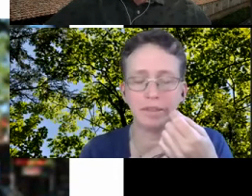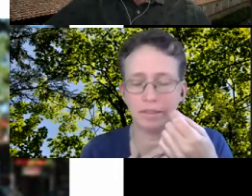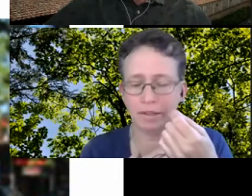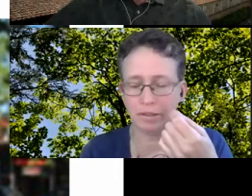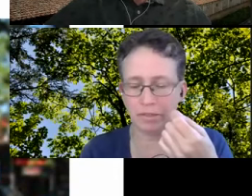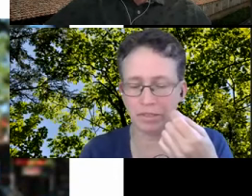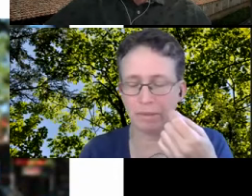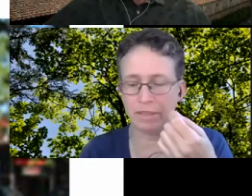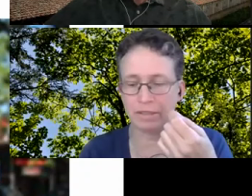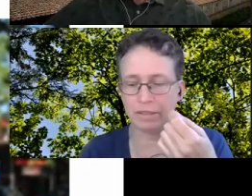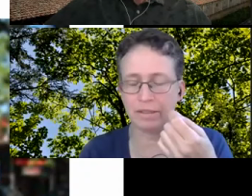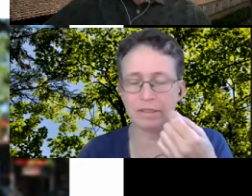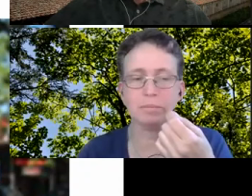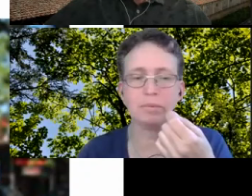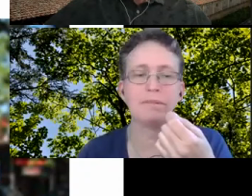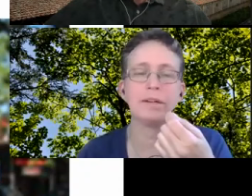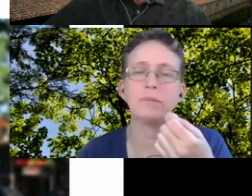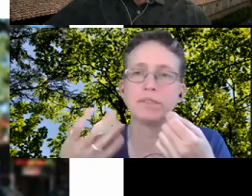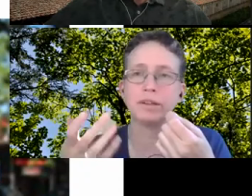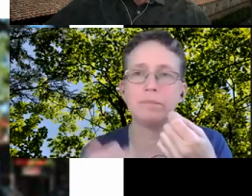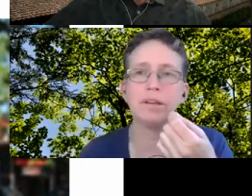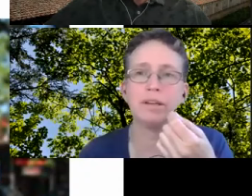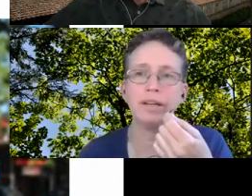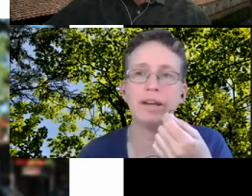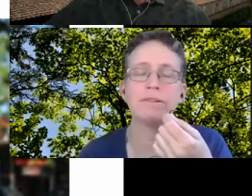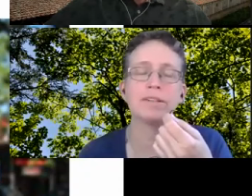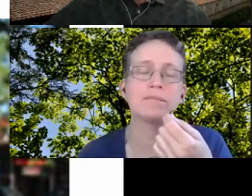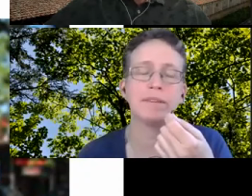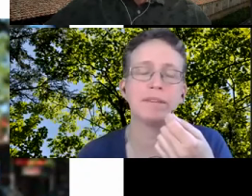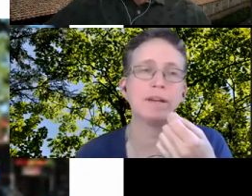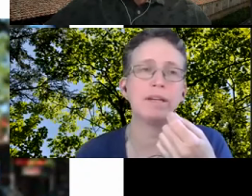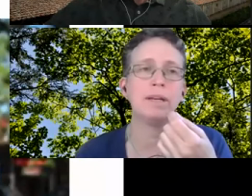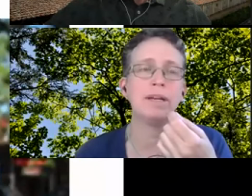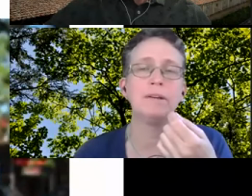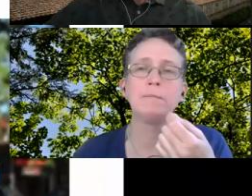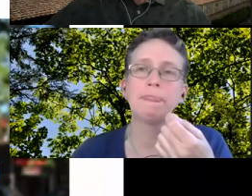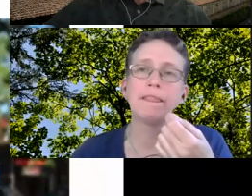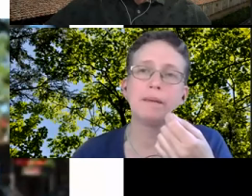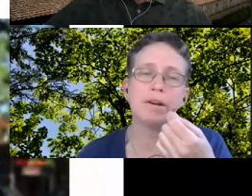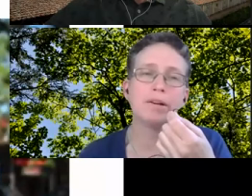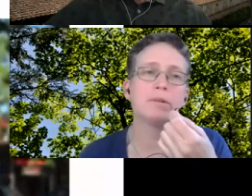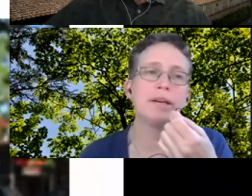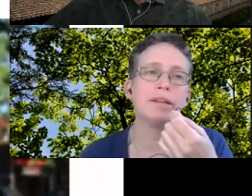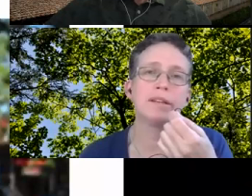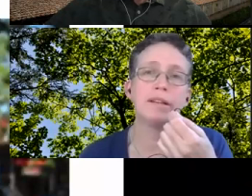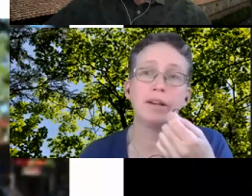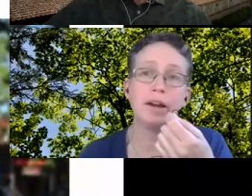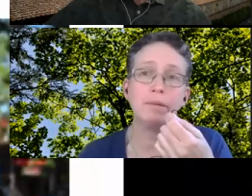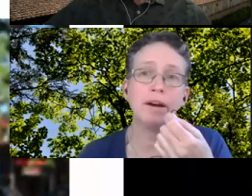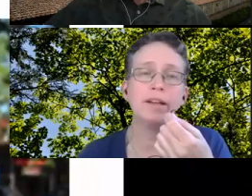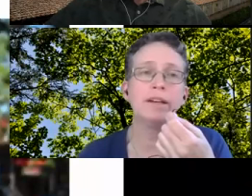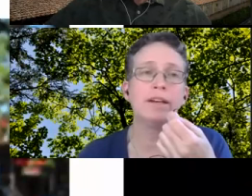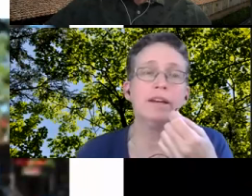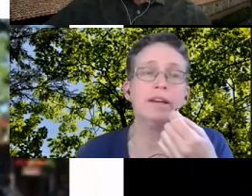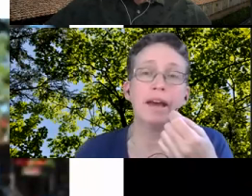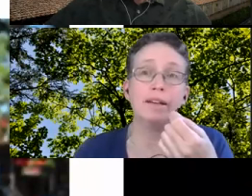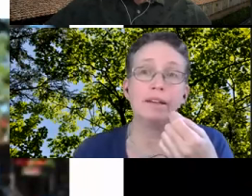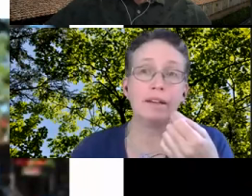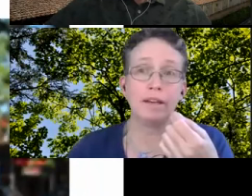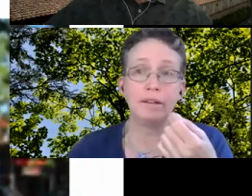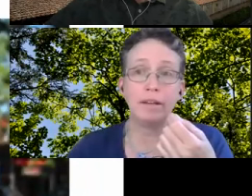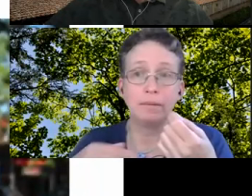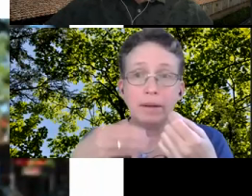with Yale University, but it's a nonprofit that works on community greening efforts. I'll think about it in a minute. They partnered with Connecticut Audubon,